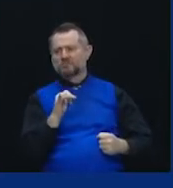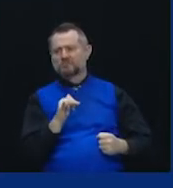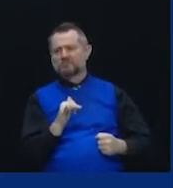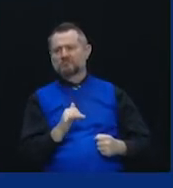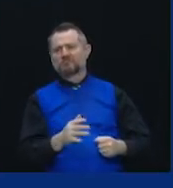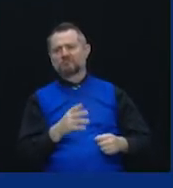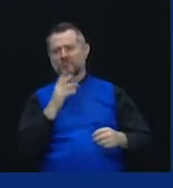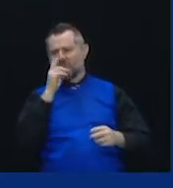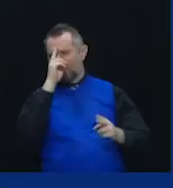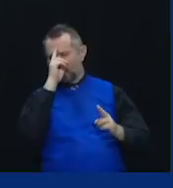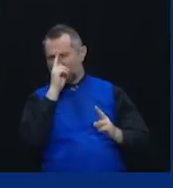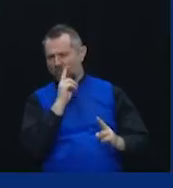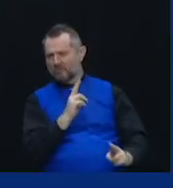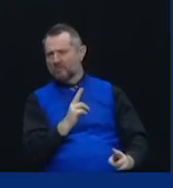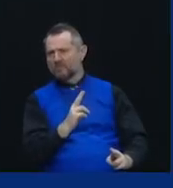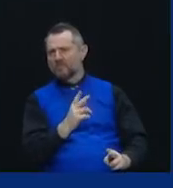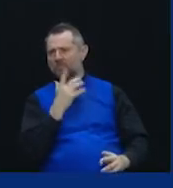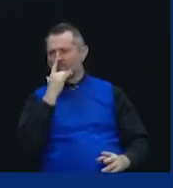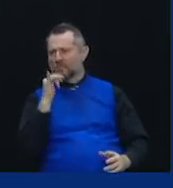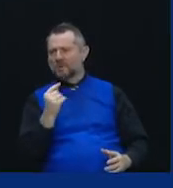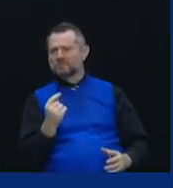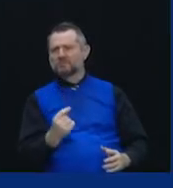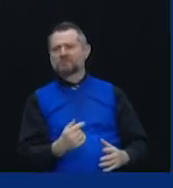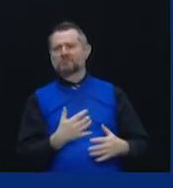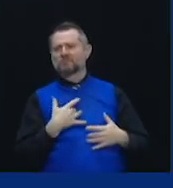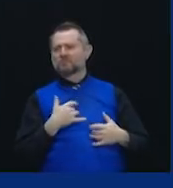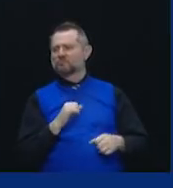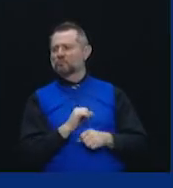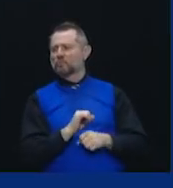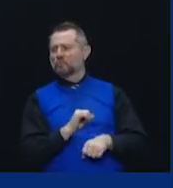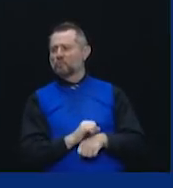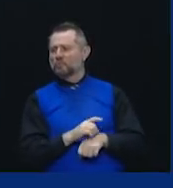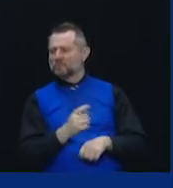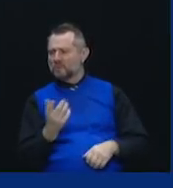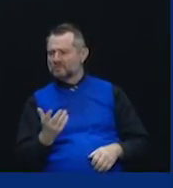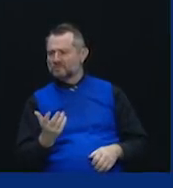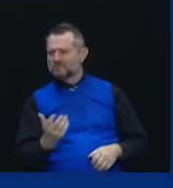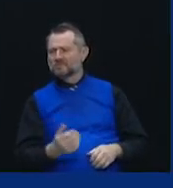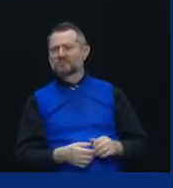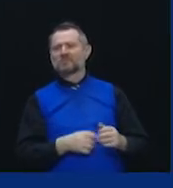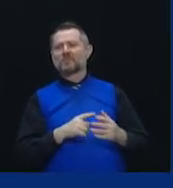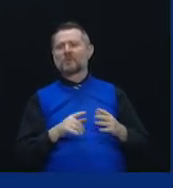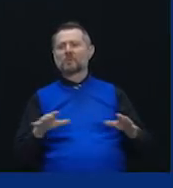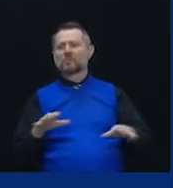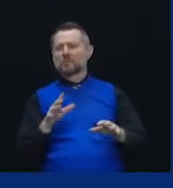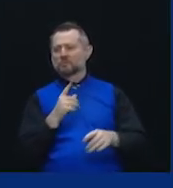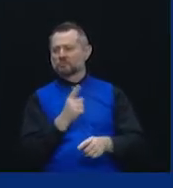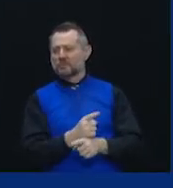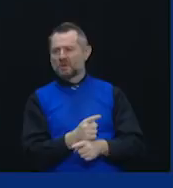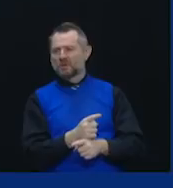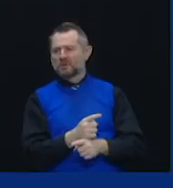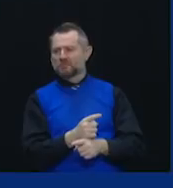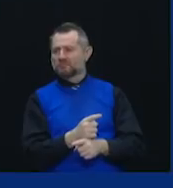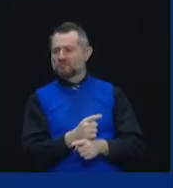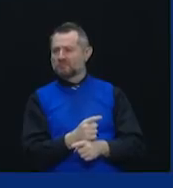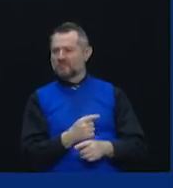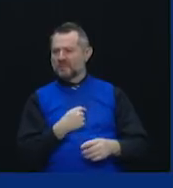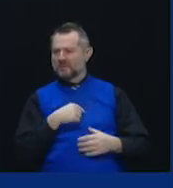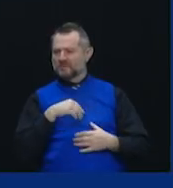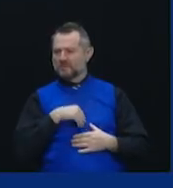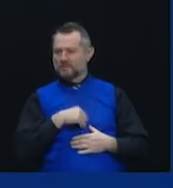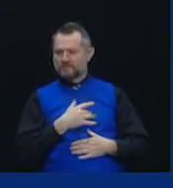honor and duty is all about, and how doing the right thing something you carry in your heart and